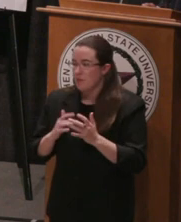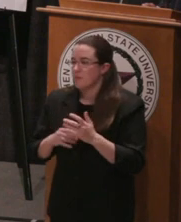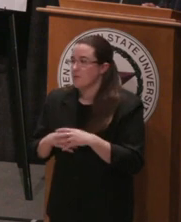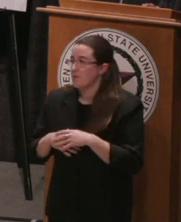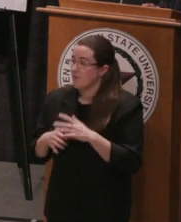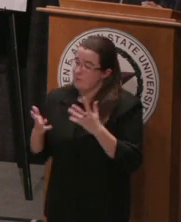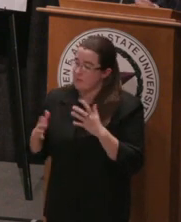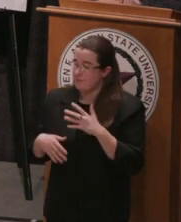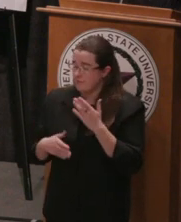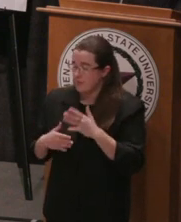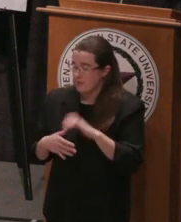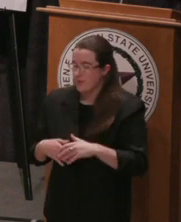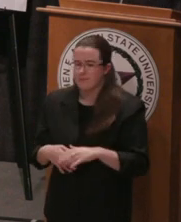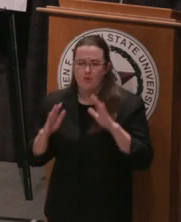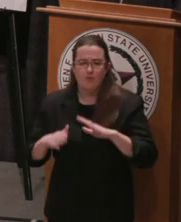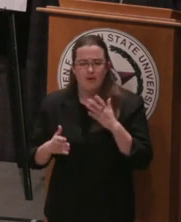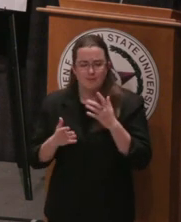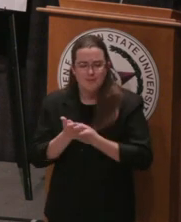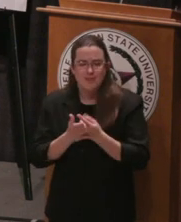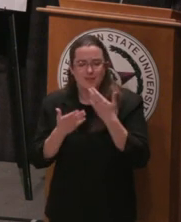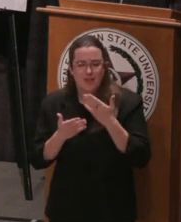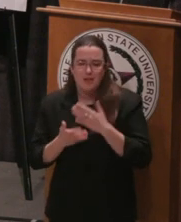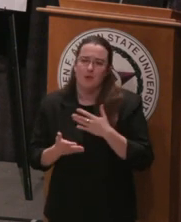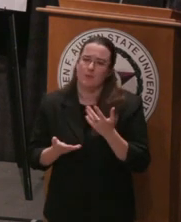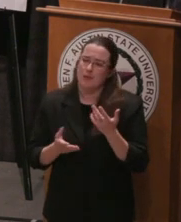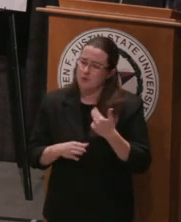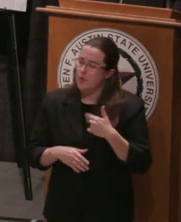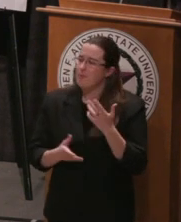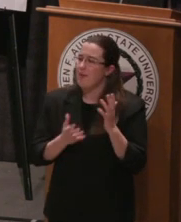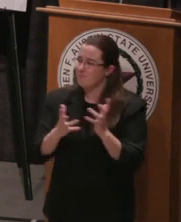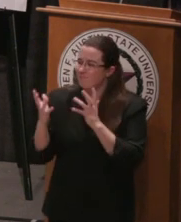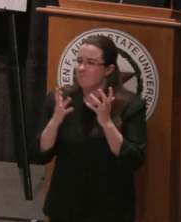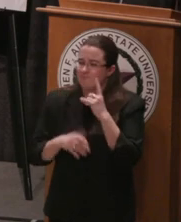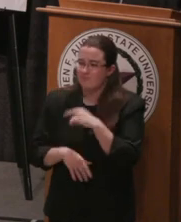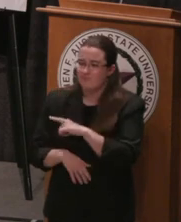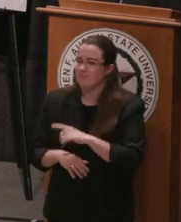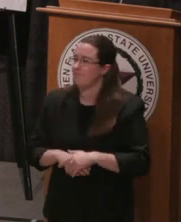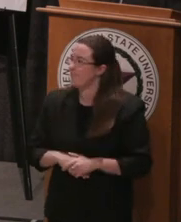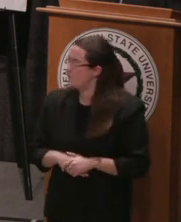I'll leave it at that. A great discussion. Thank you, guys. Please join me. Thank you.